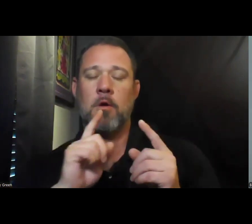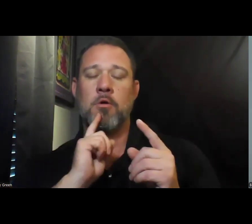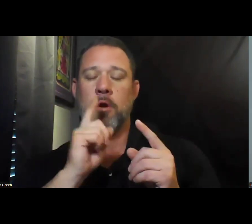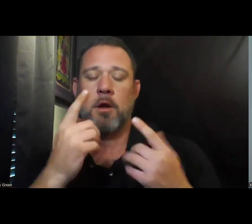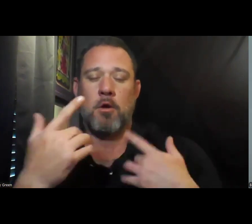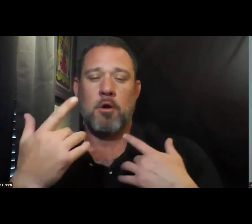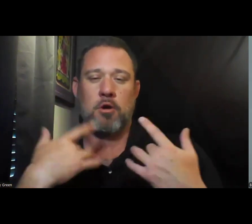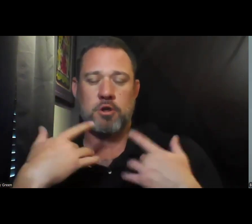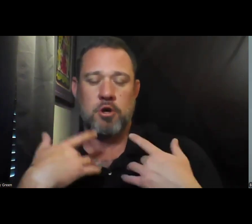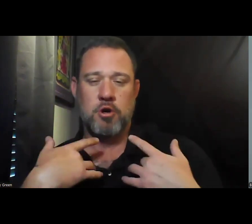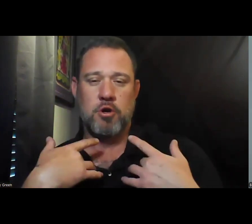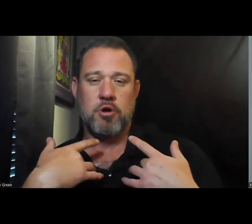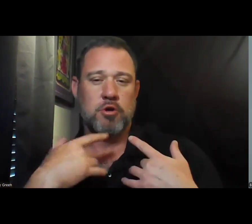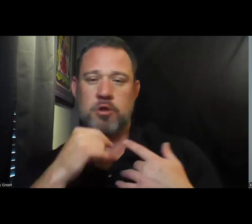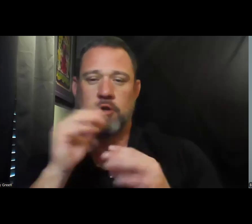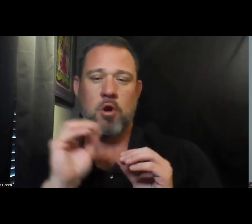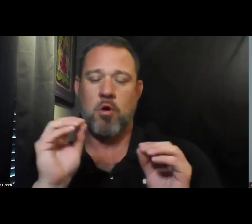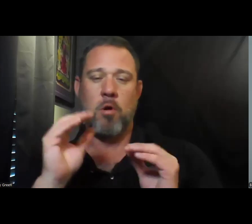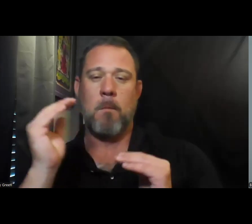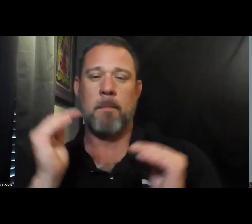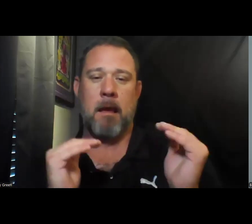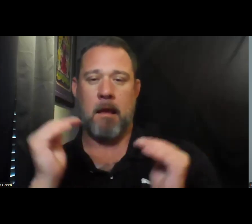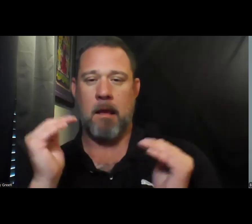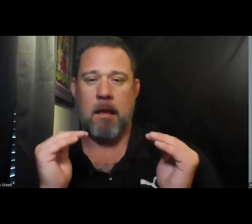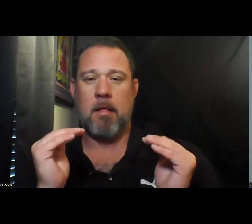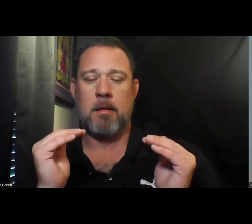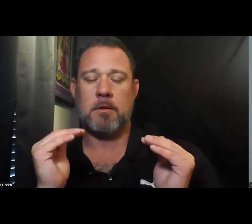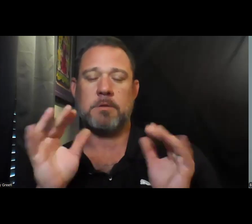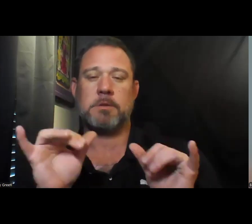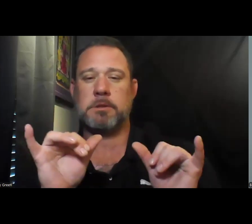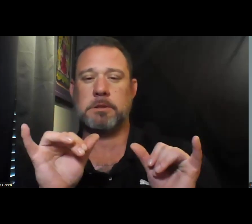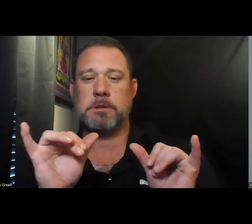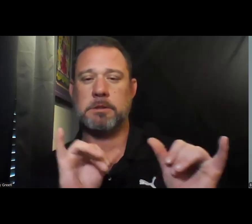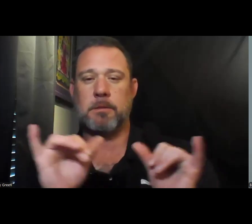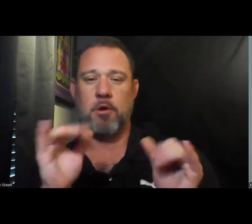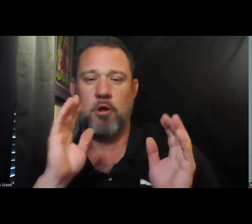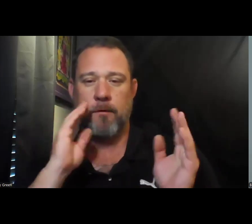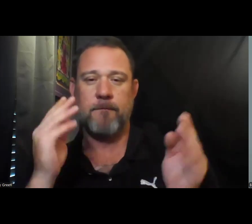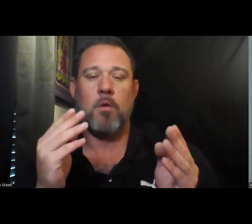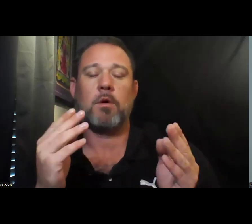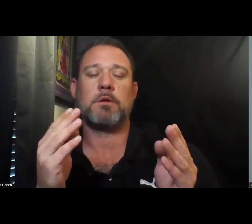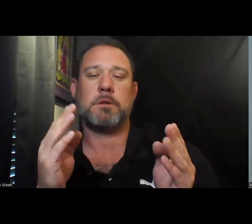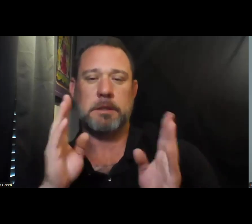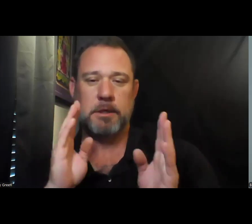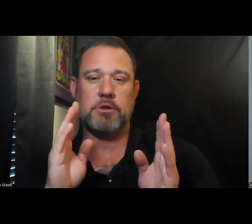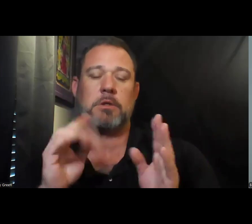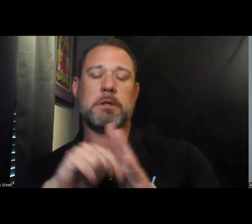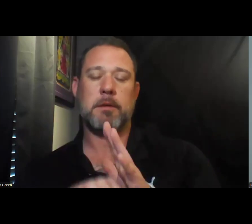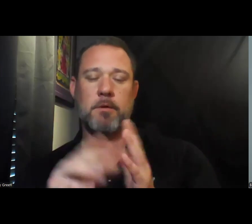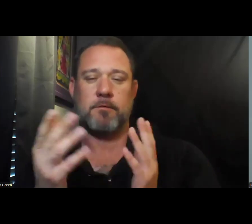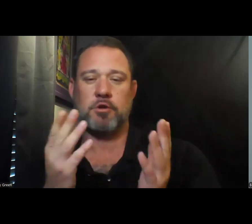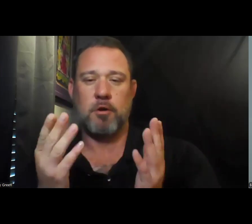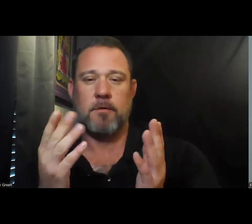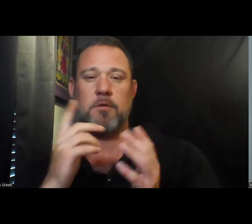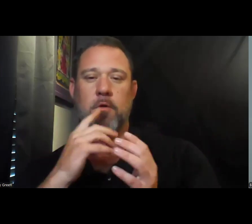concern that there isn't balance and there isn't that similar kind of focus and attention and depth of service delivery